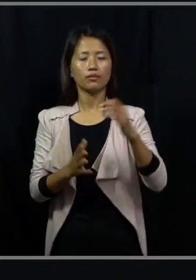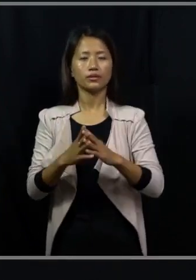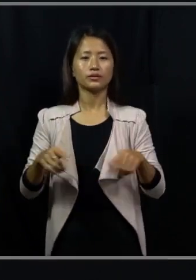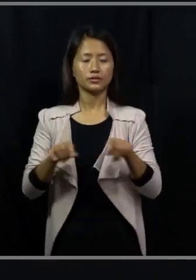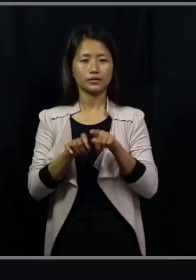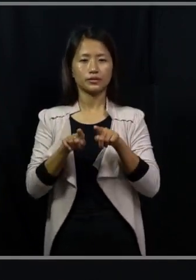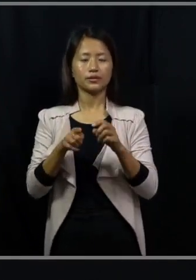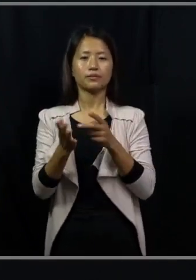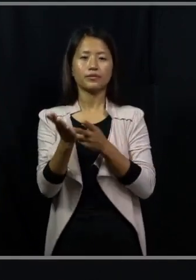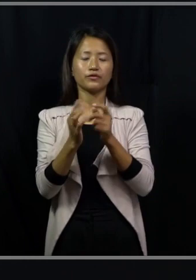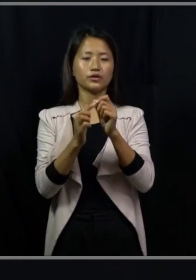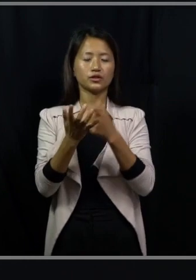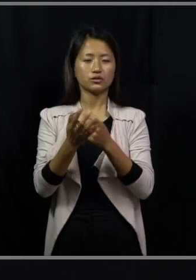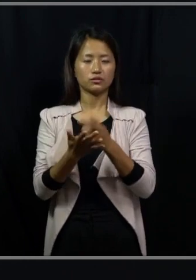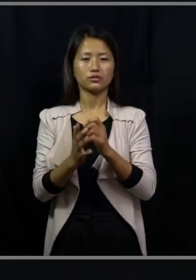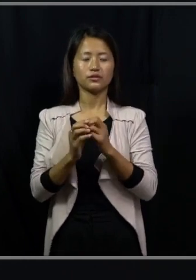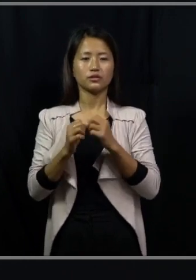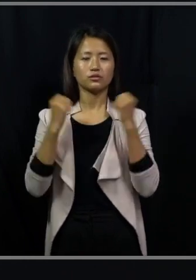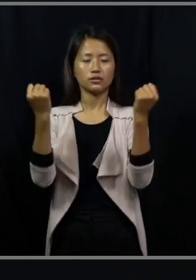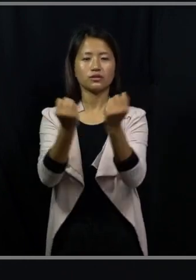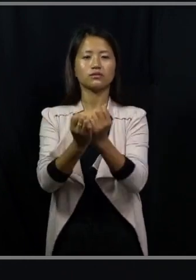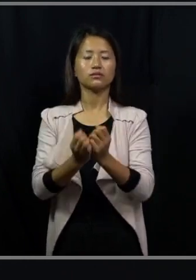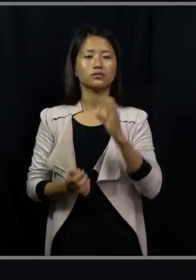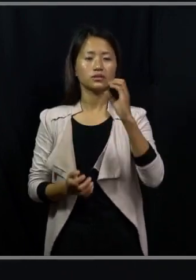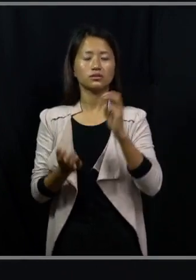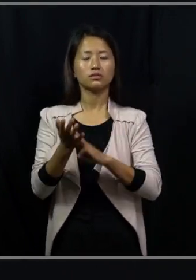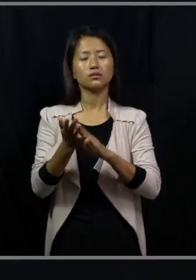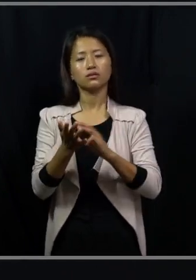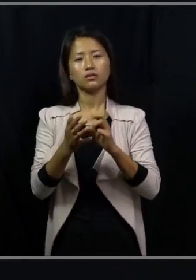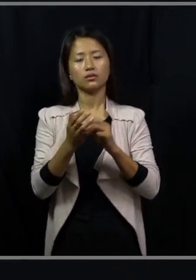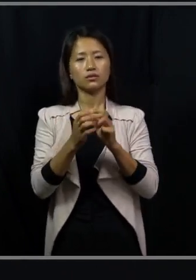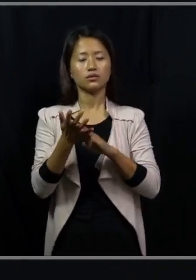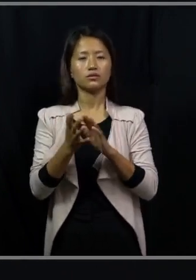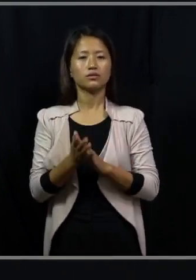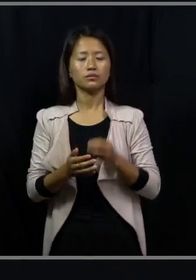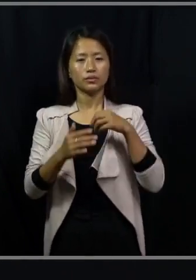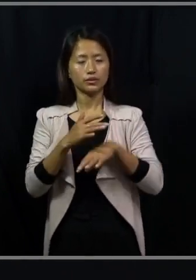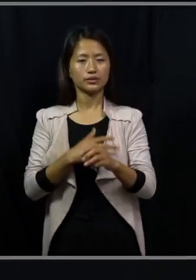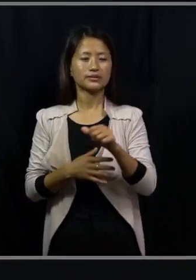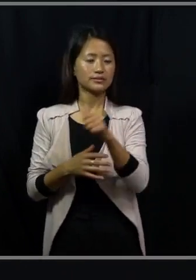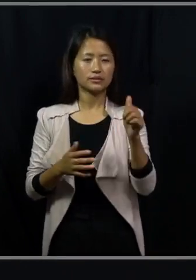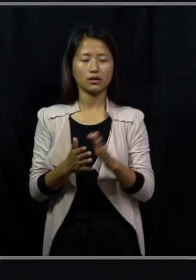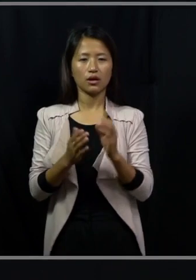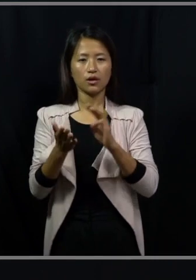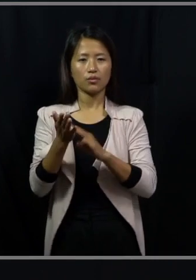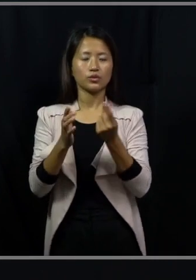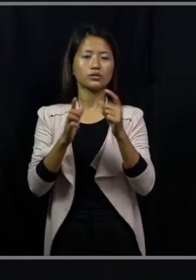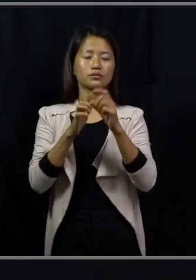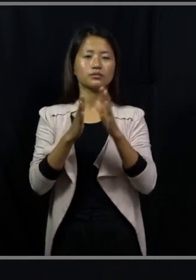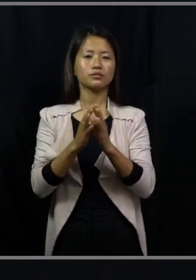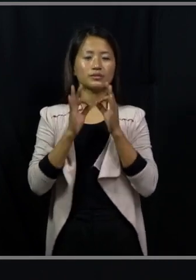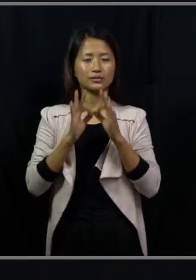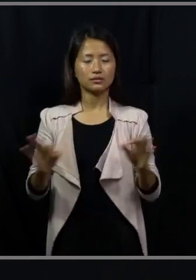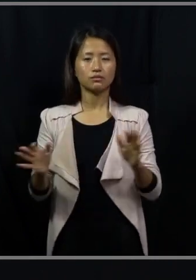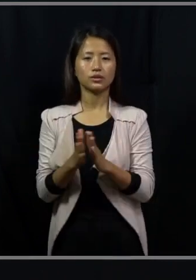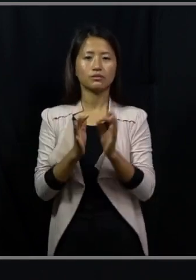the society. And it is believed that the common people, they were buried either in a mud bricks or in a